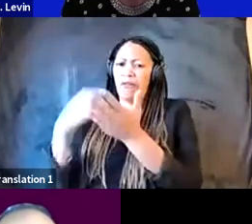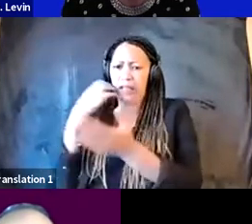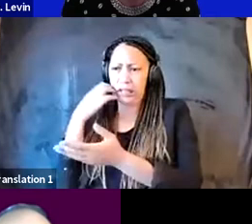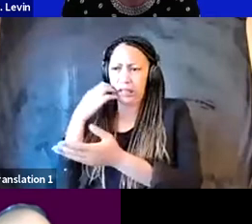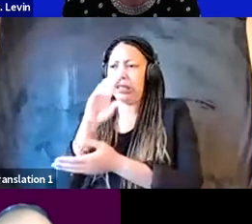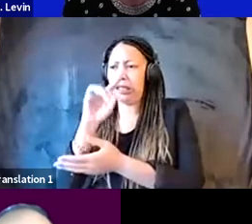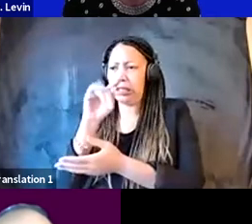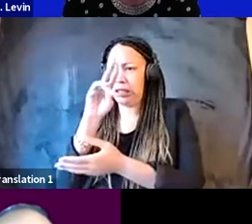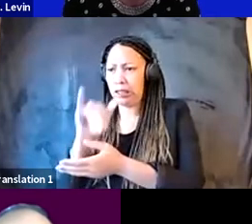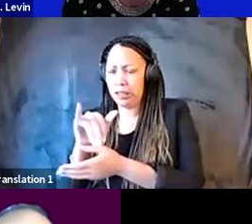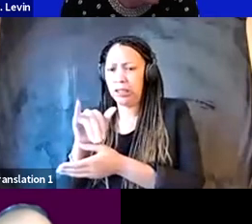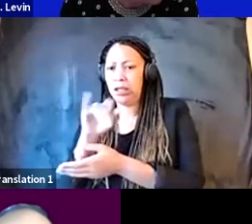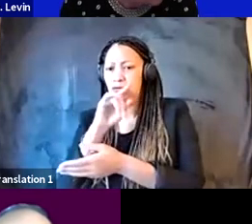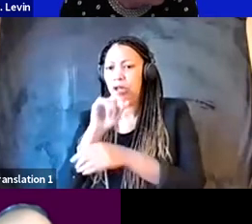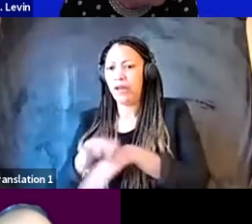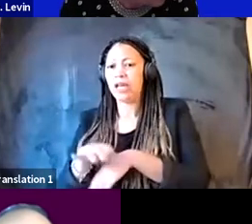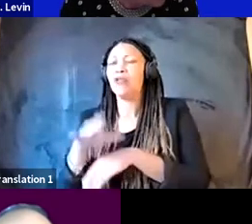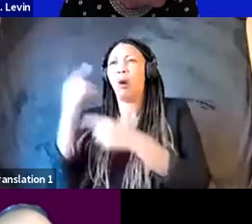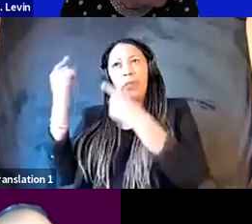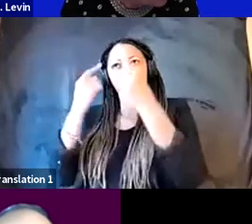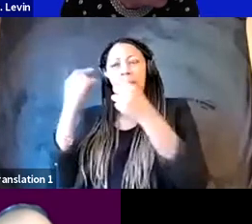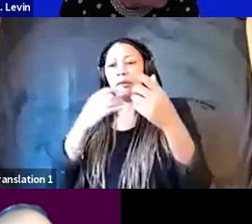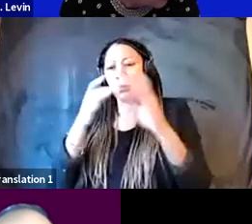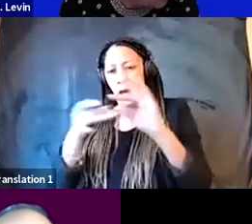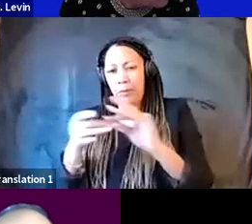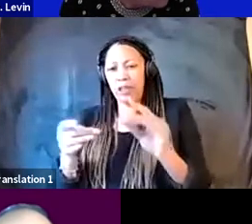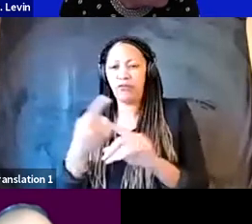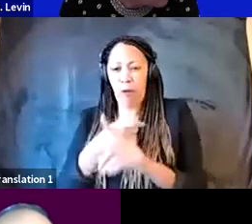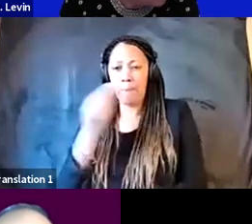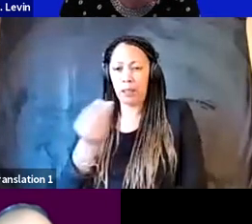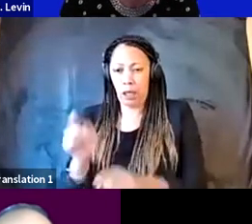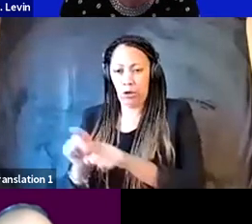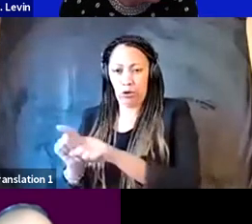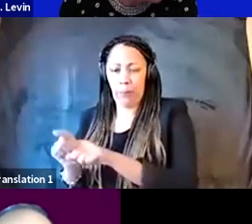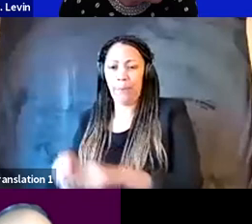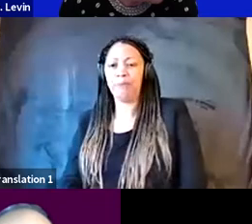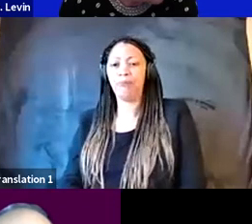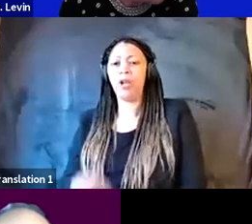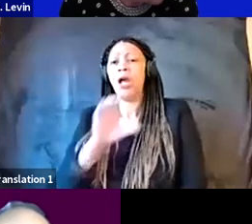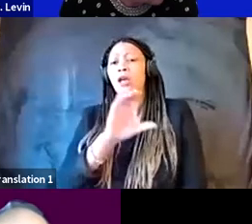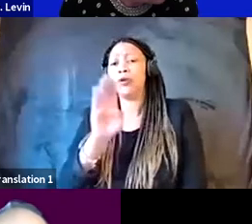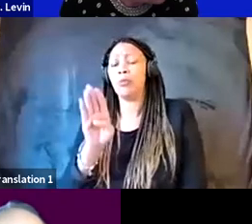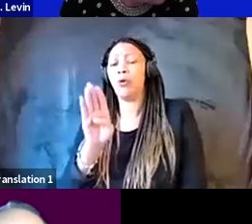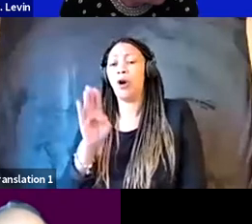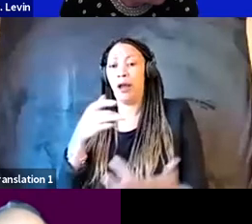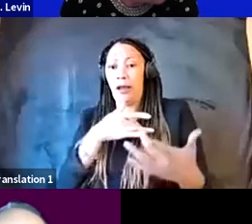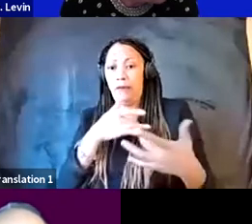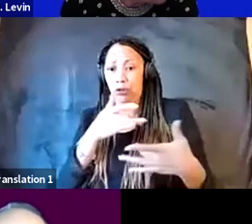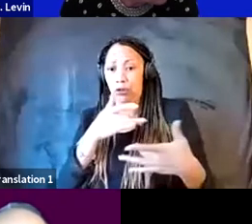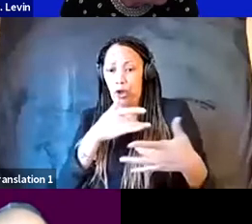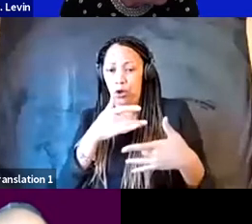So I'm gonna rethink the comments that I had on Monday as well. The community board raised concerns about